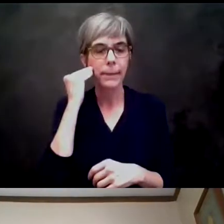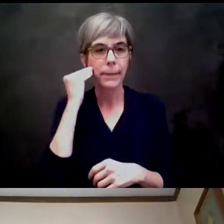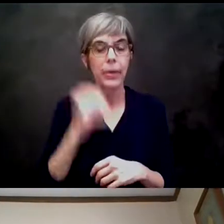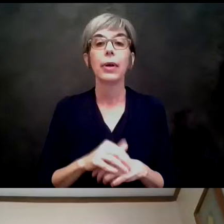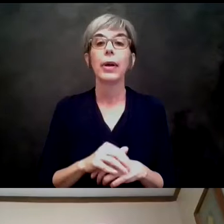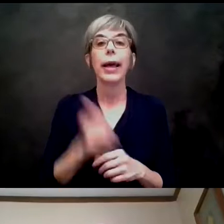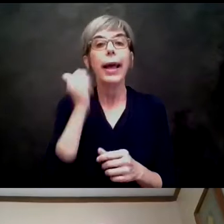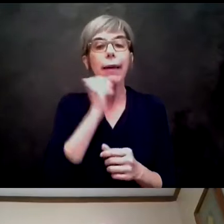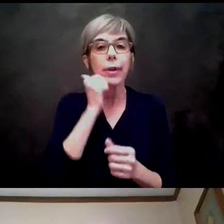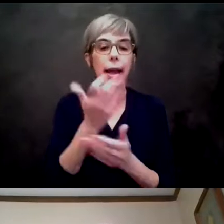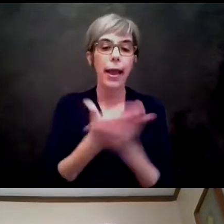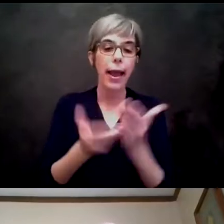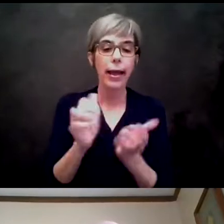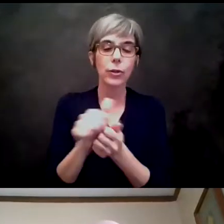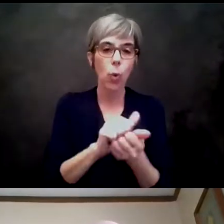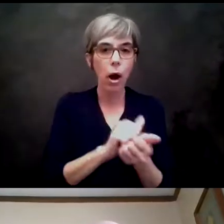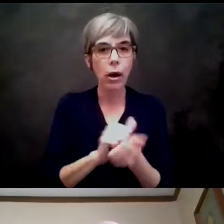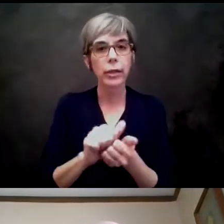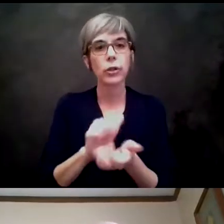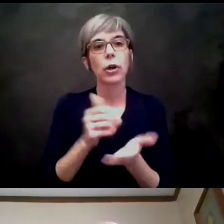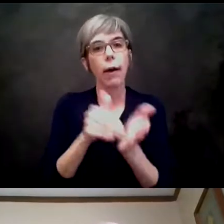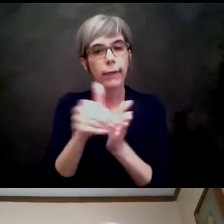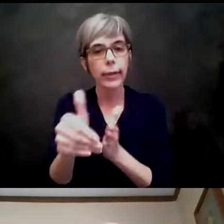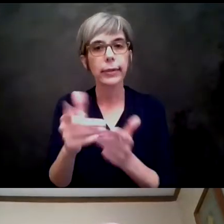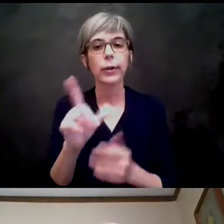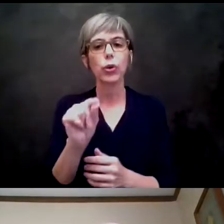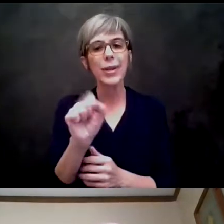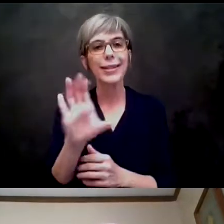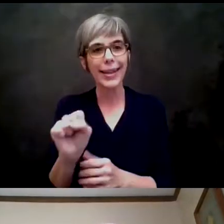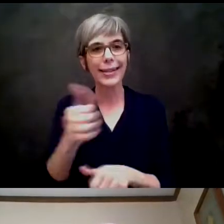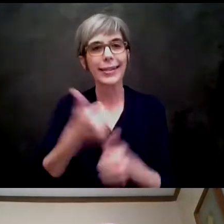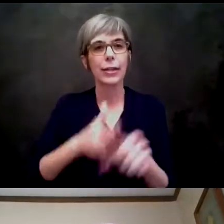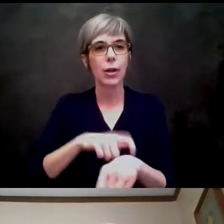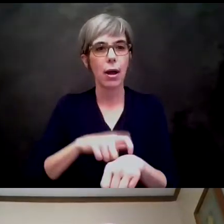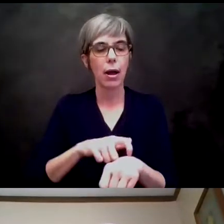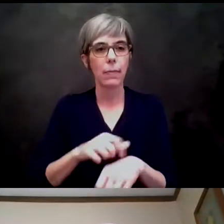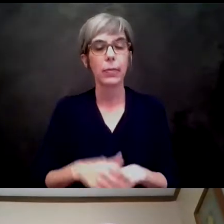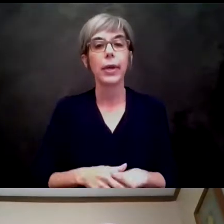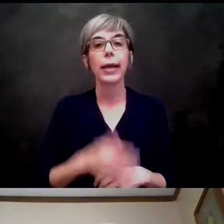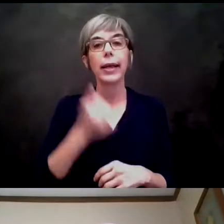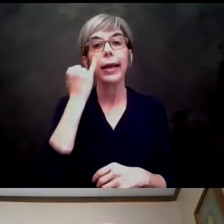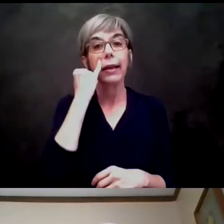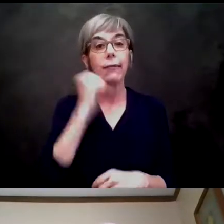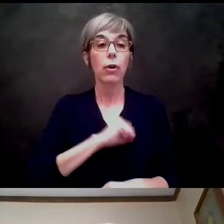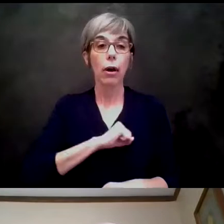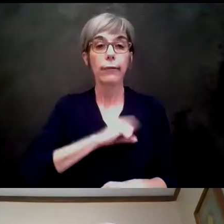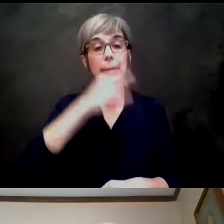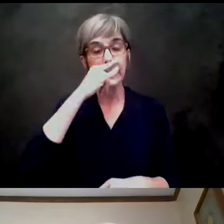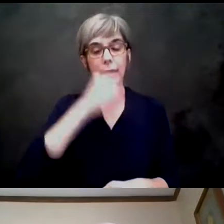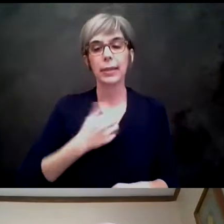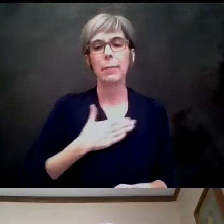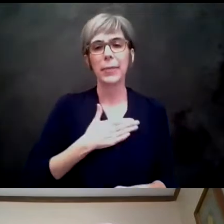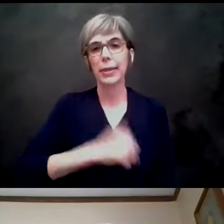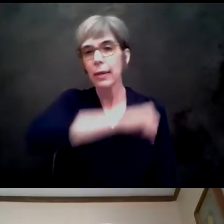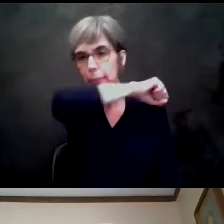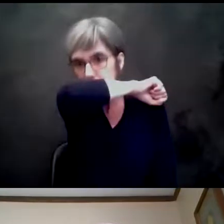20 seconds, or use hand sanitizer. And cover coughs and sneezes with a tissue or your elbow, and wear